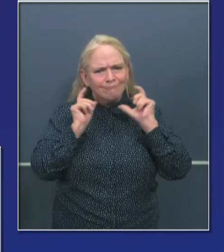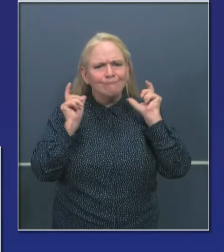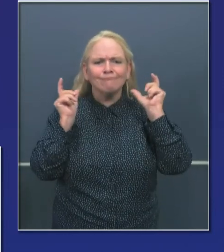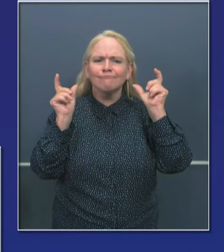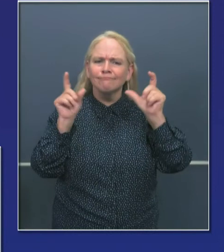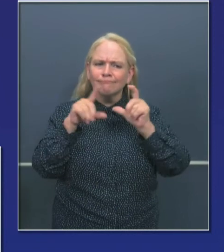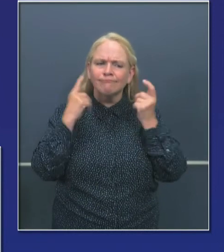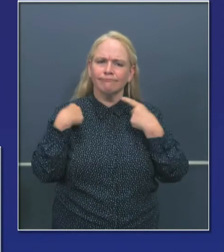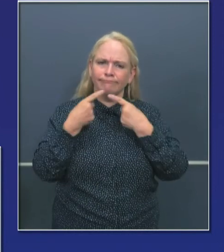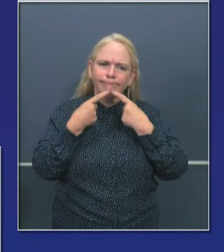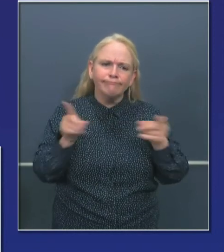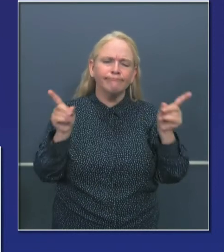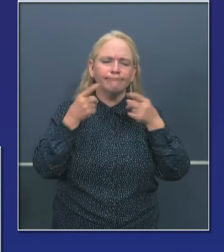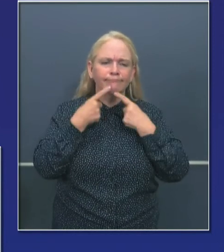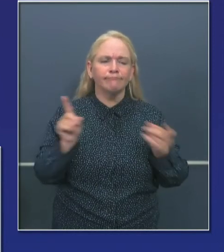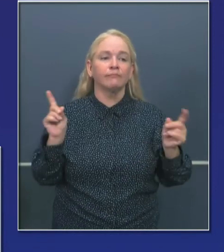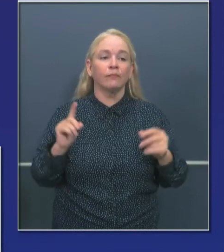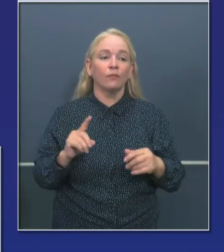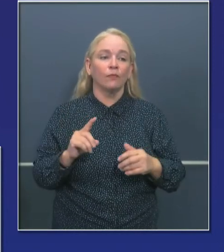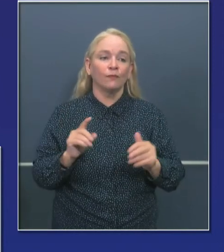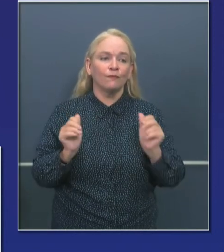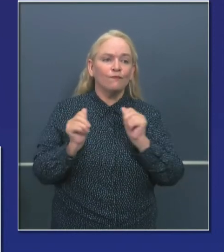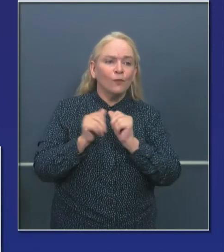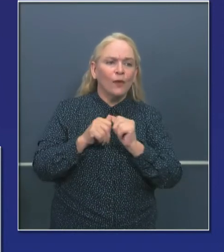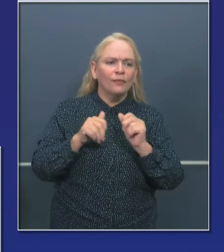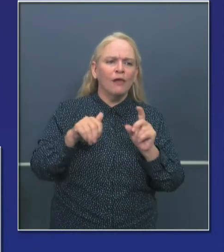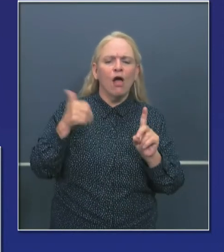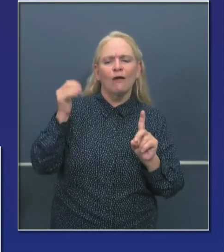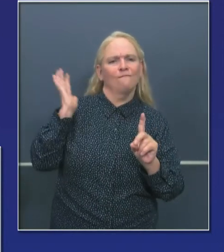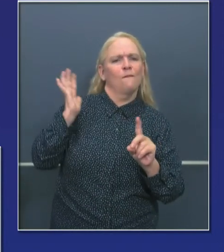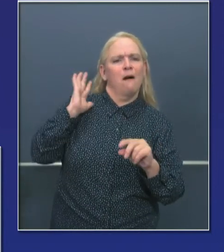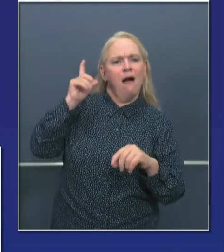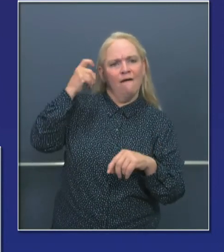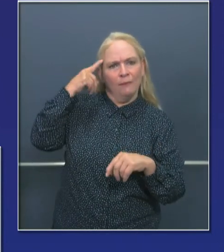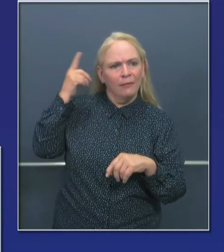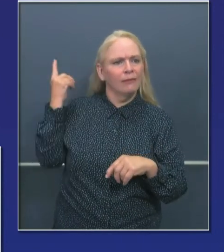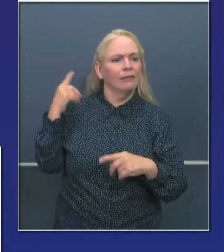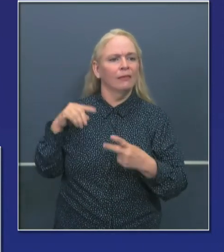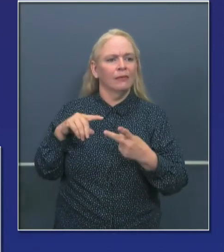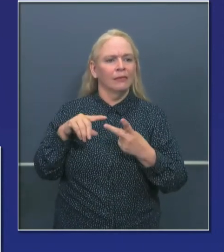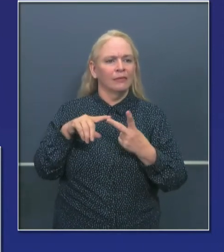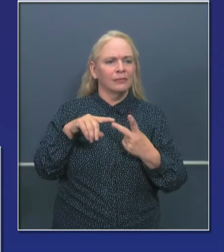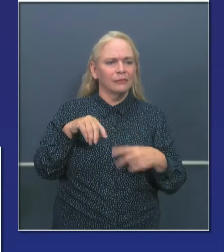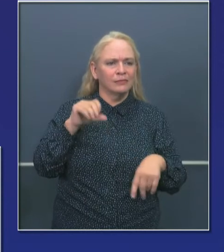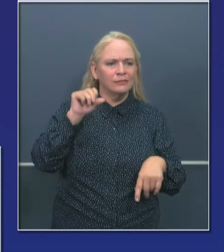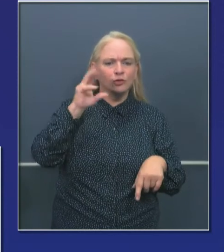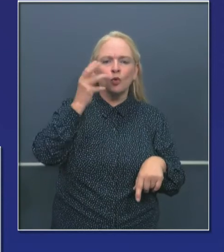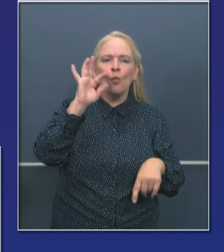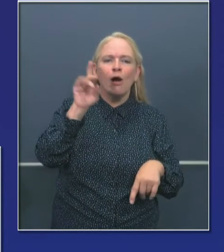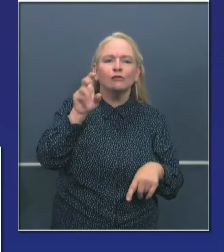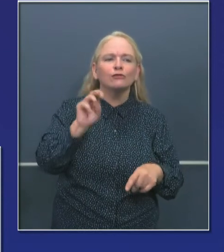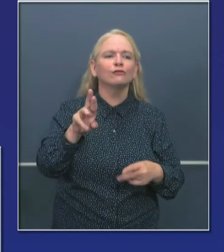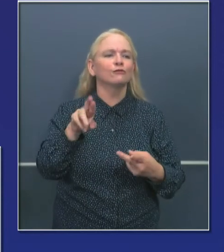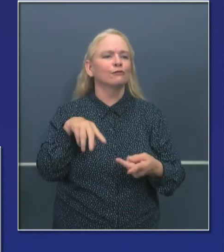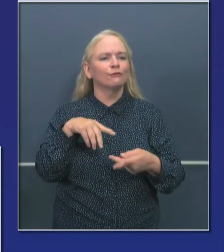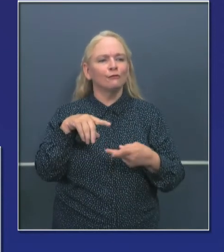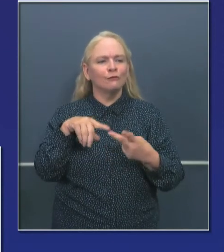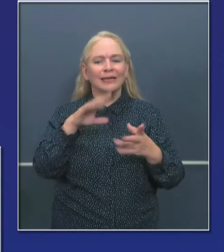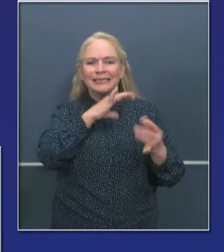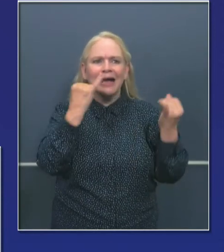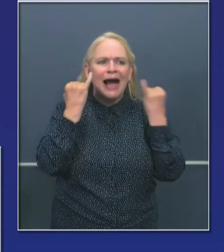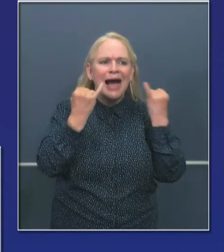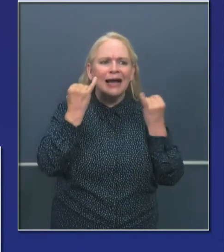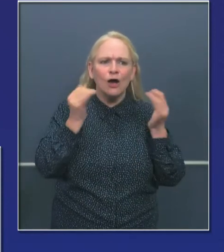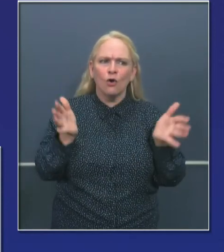with all of the ex-governors, and just very proud of Governor Schwarzenegger and his inspiration for this idea to encourage